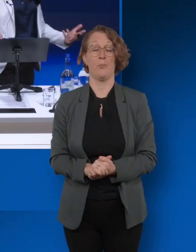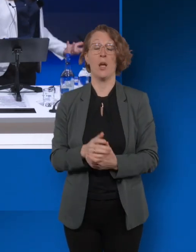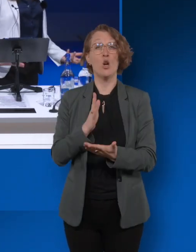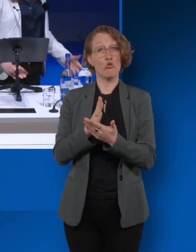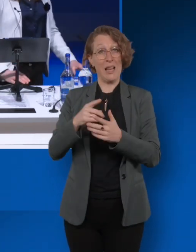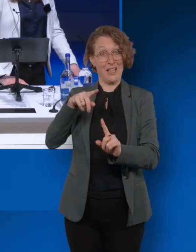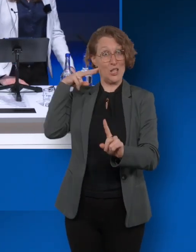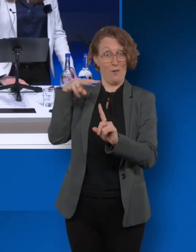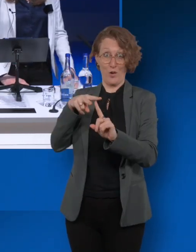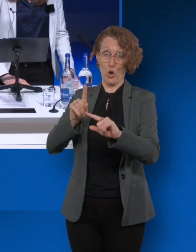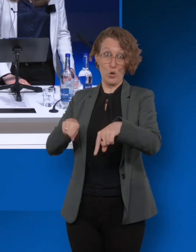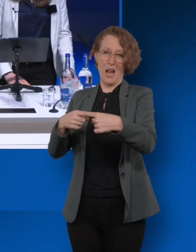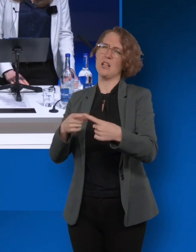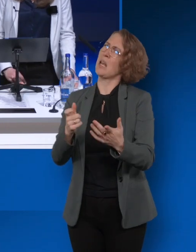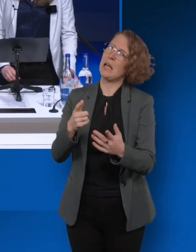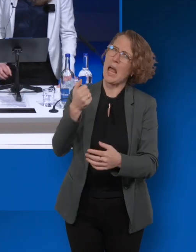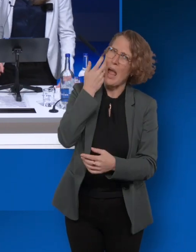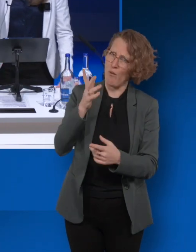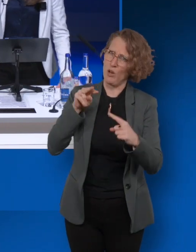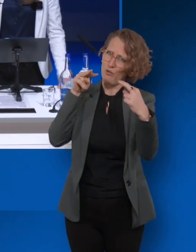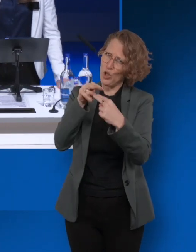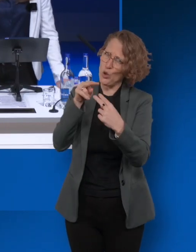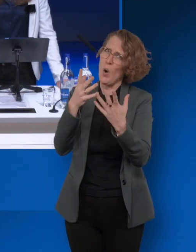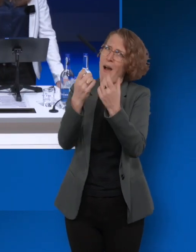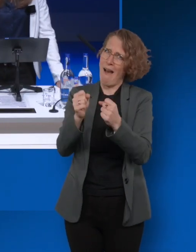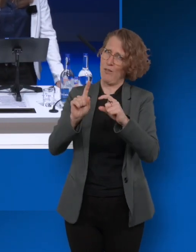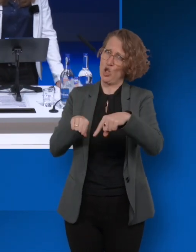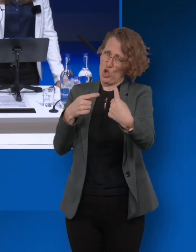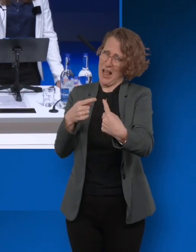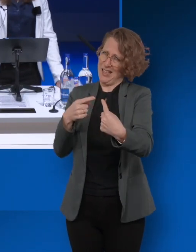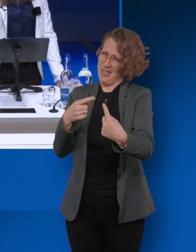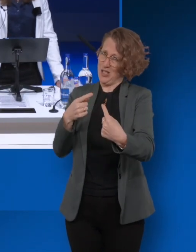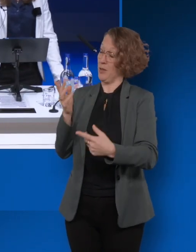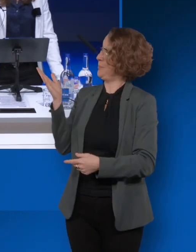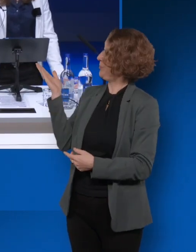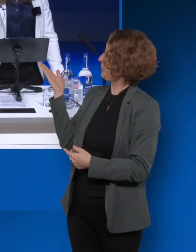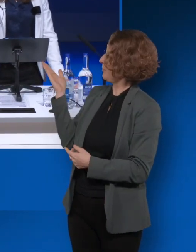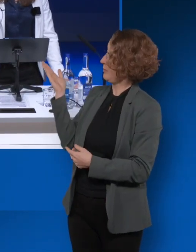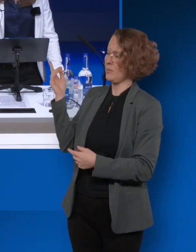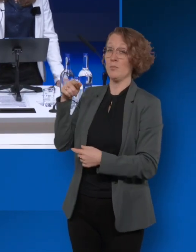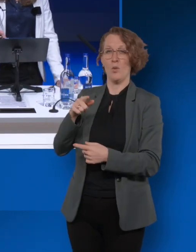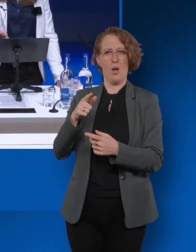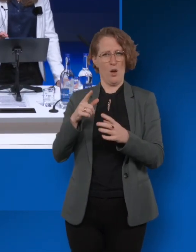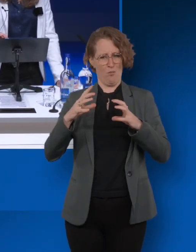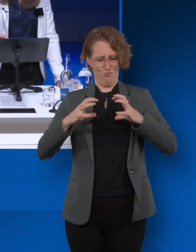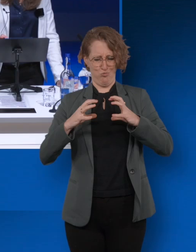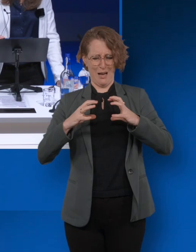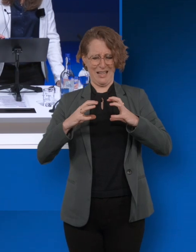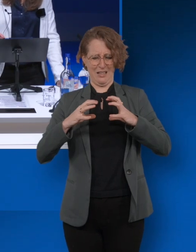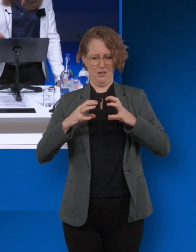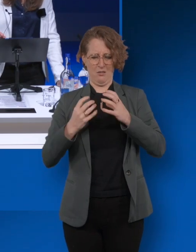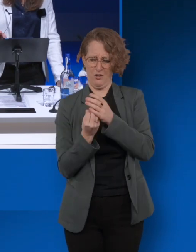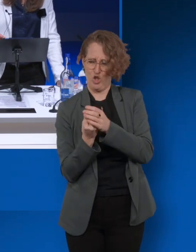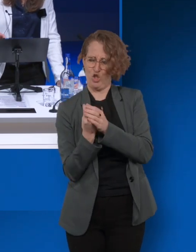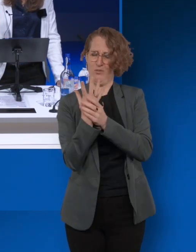view, and every view has its challenges, is this: how exactly does the brain generate the mind?